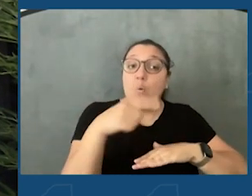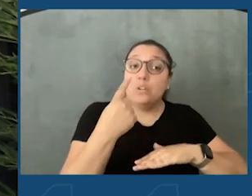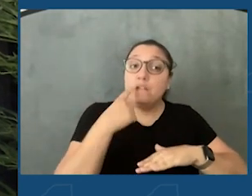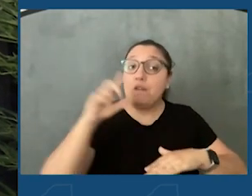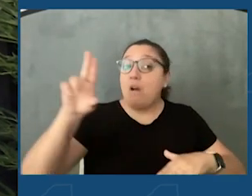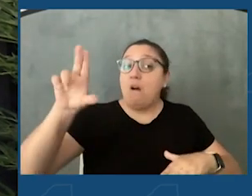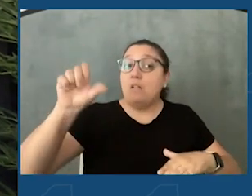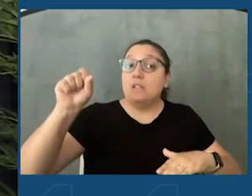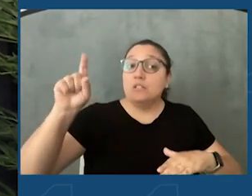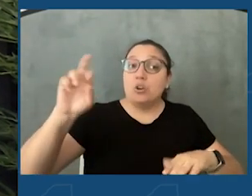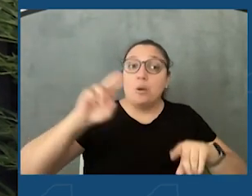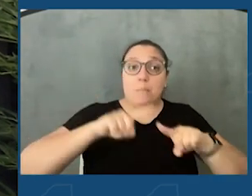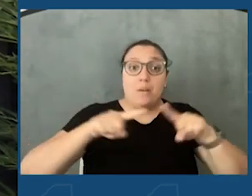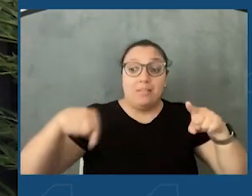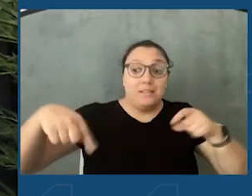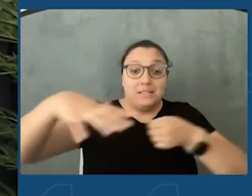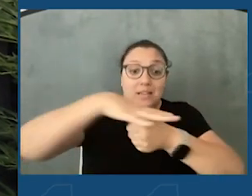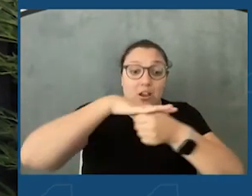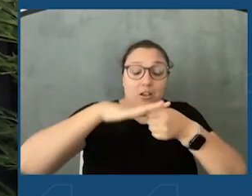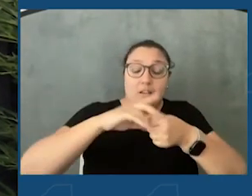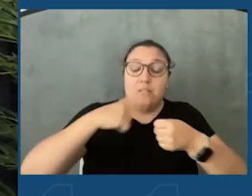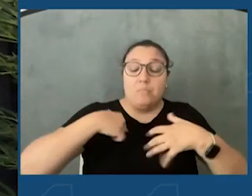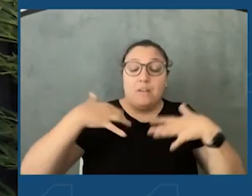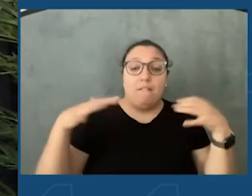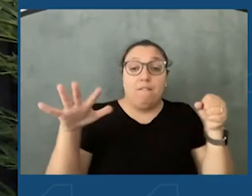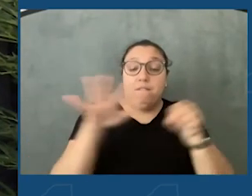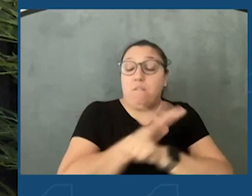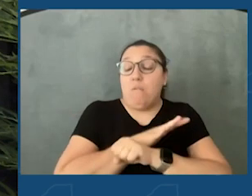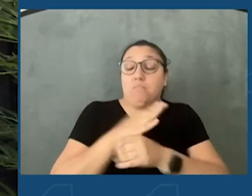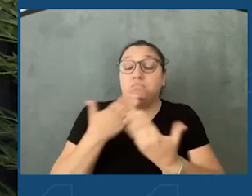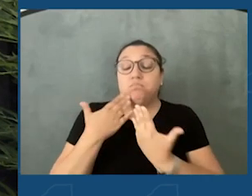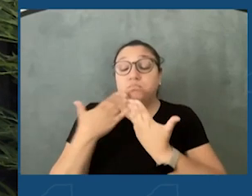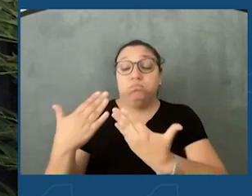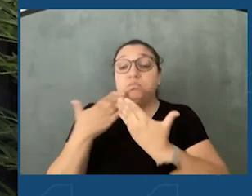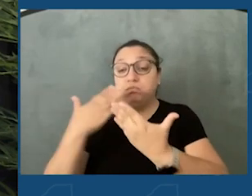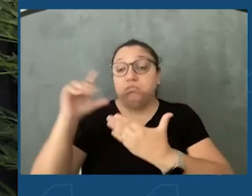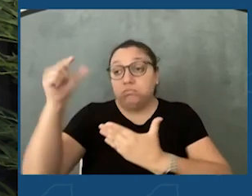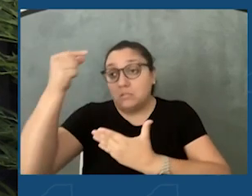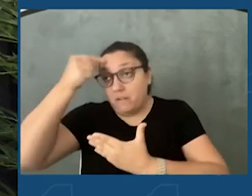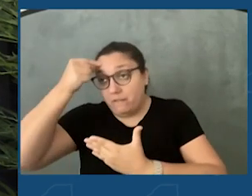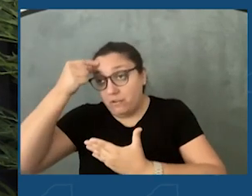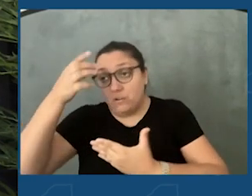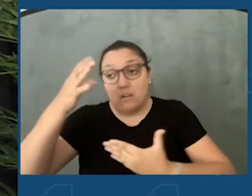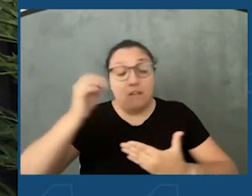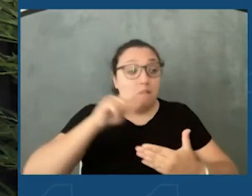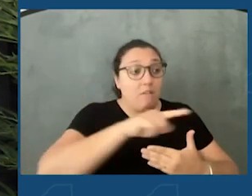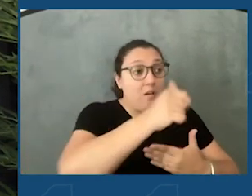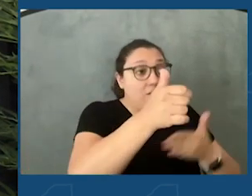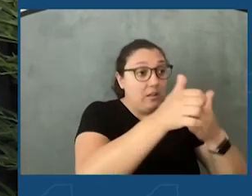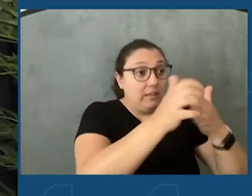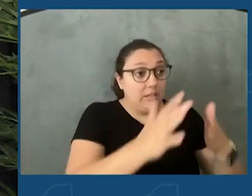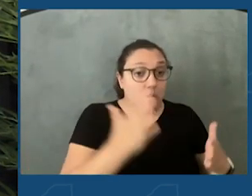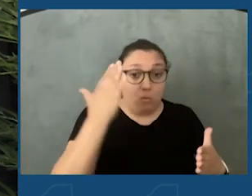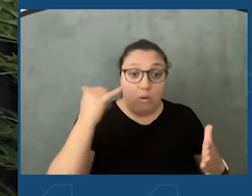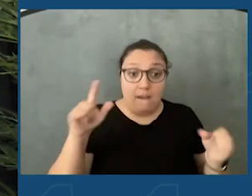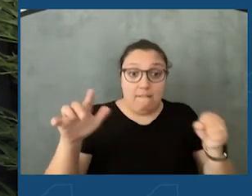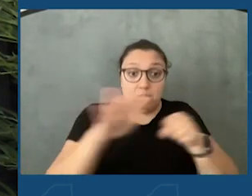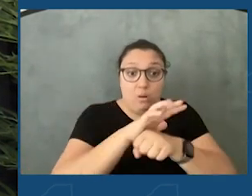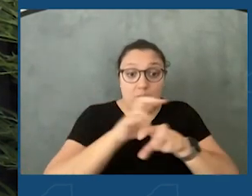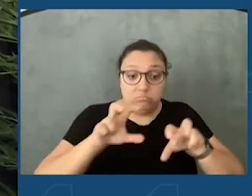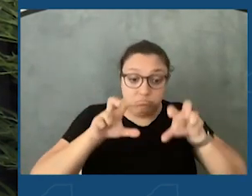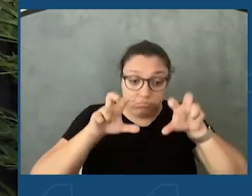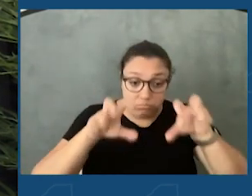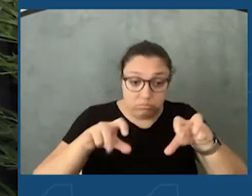gratitude to our governor and Empire State Development for this extraordinary investment in the rebirth of this